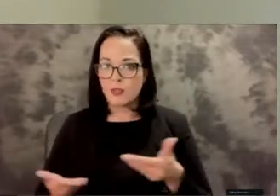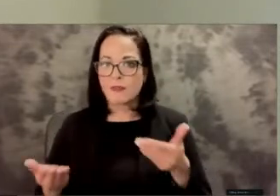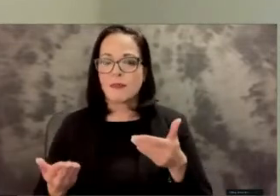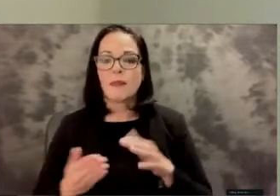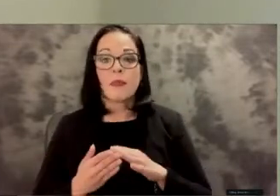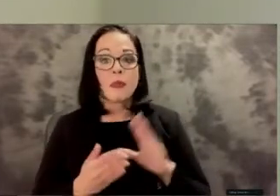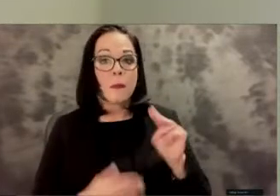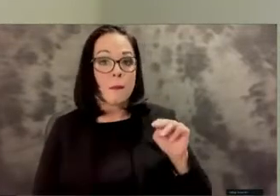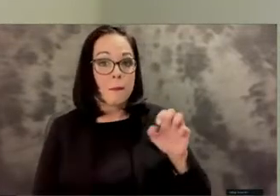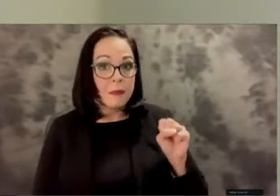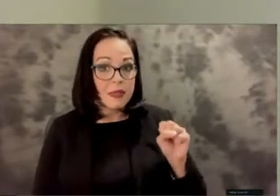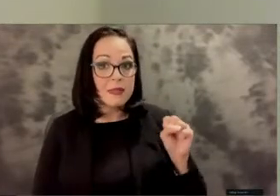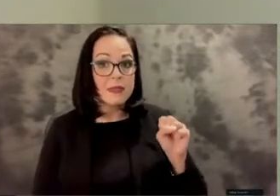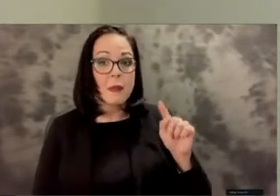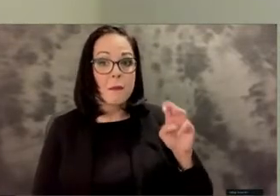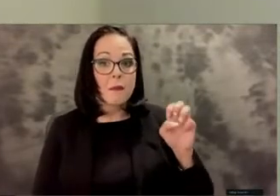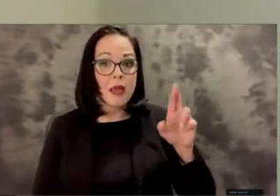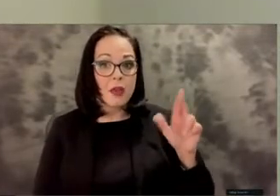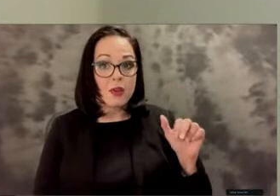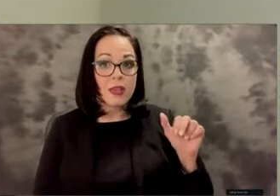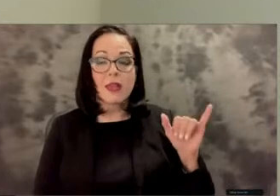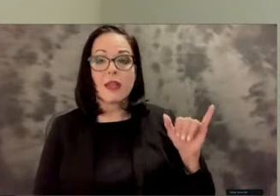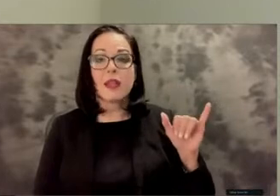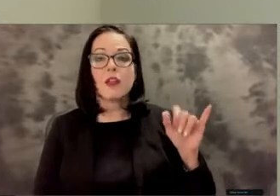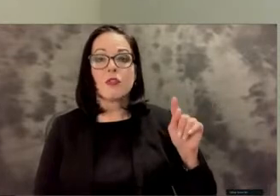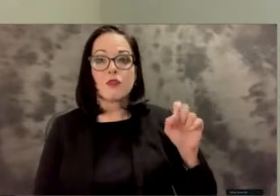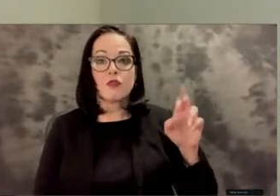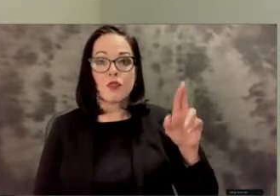Ms. Mary Turner.